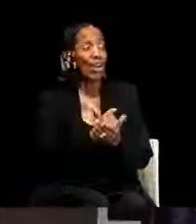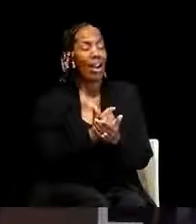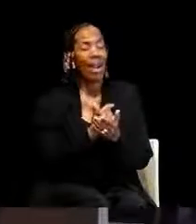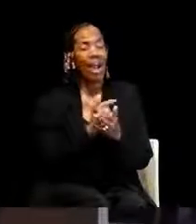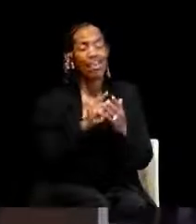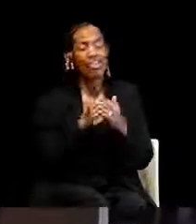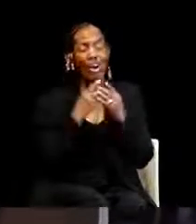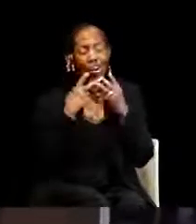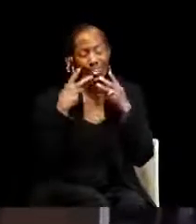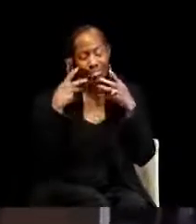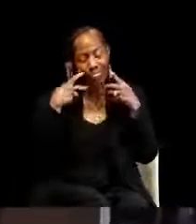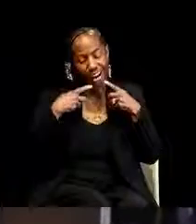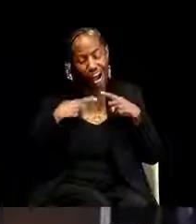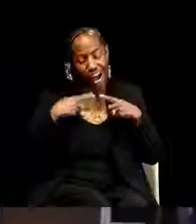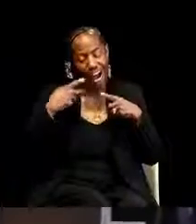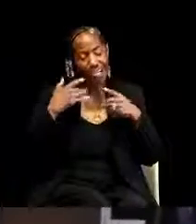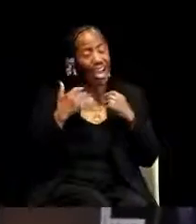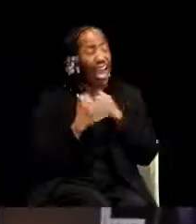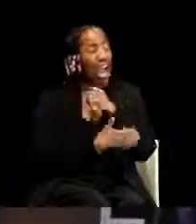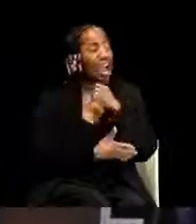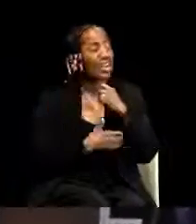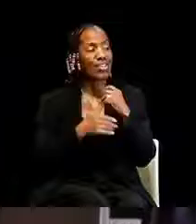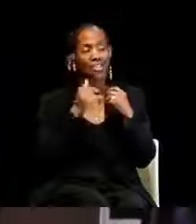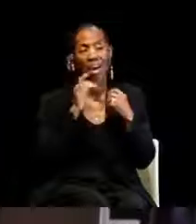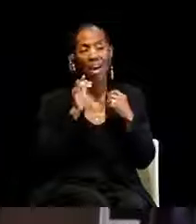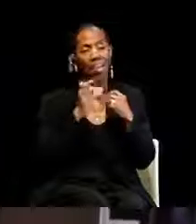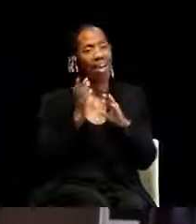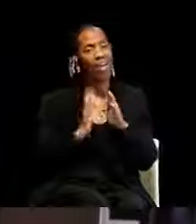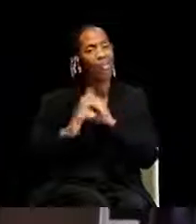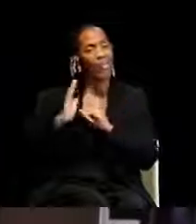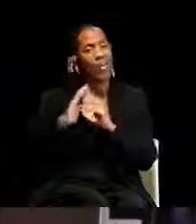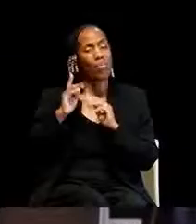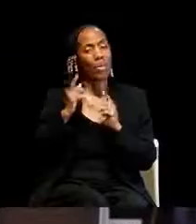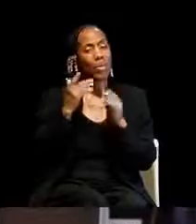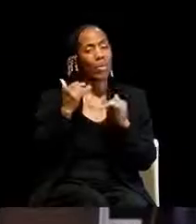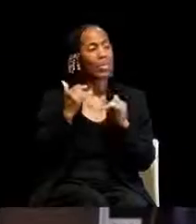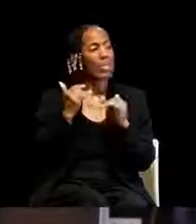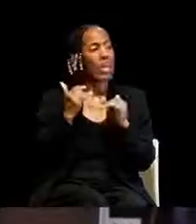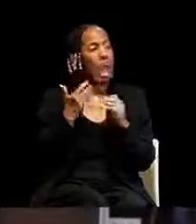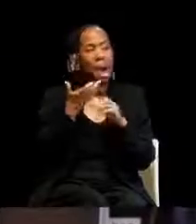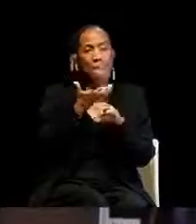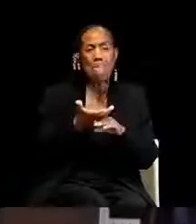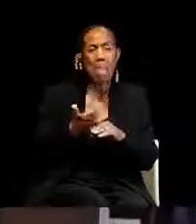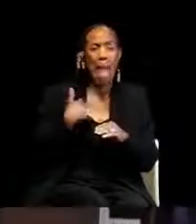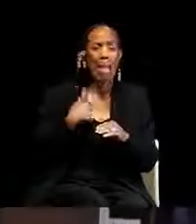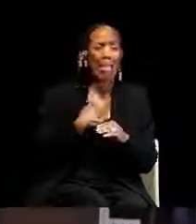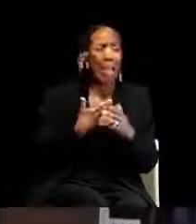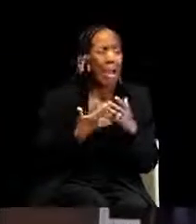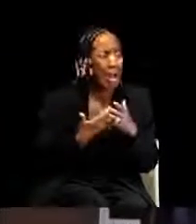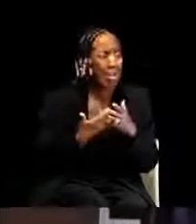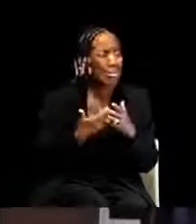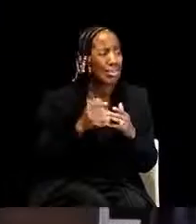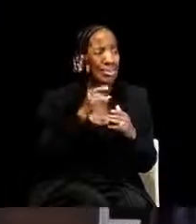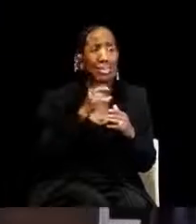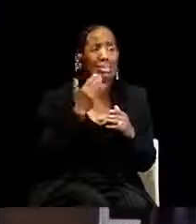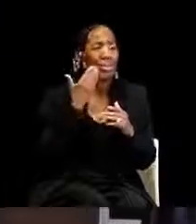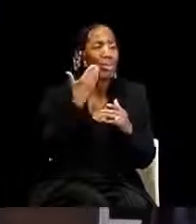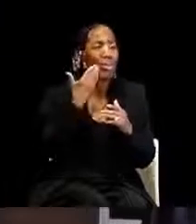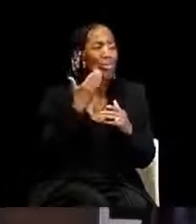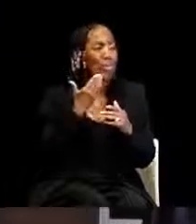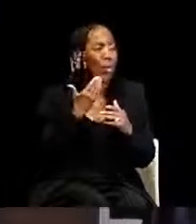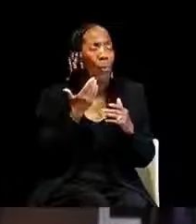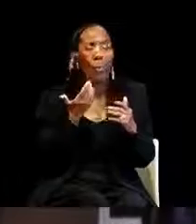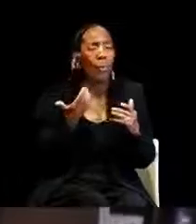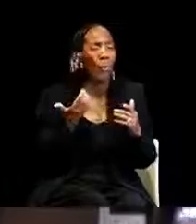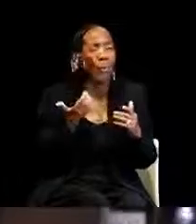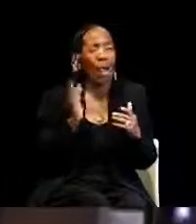my eye because right now the country is not what it used to be. People are now bathing outside. The kids got nowhere to shower. So